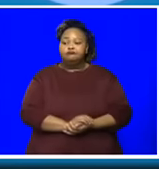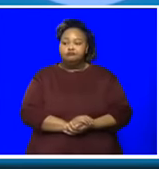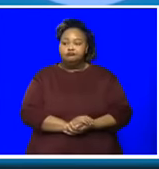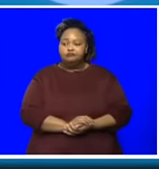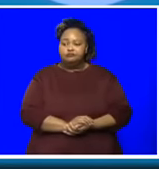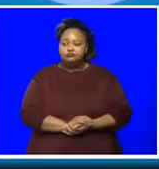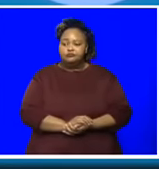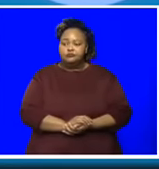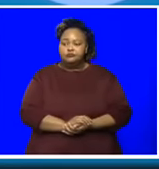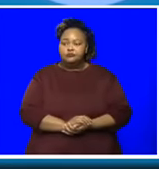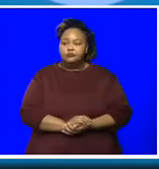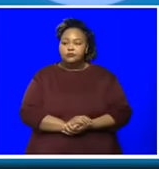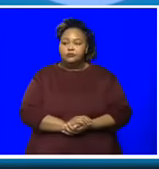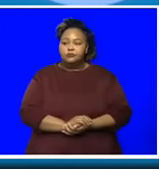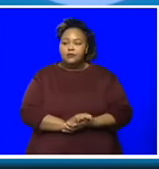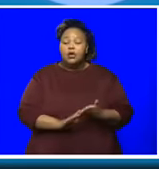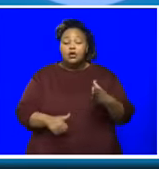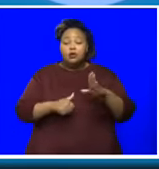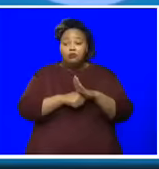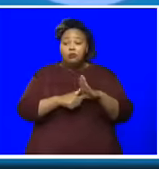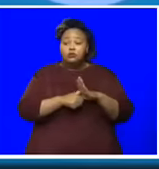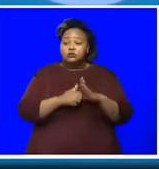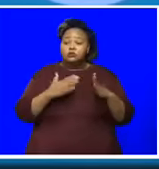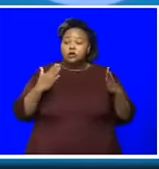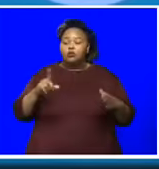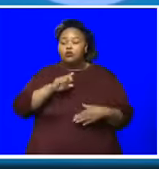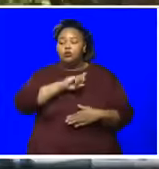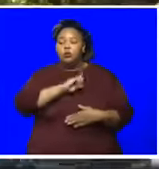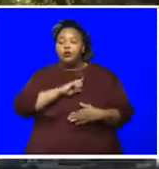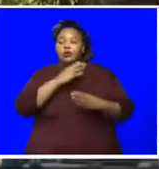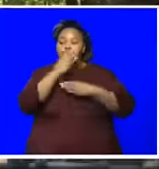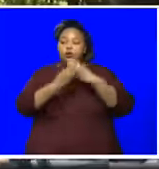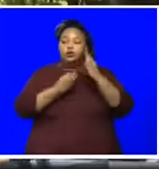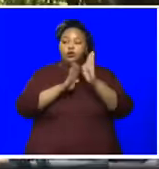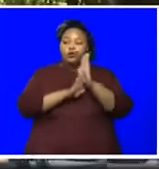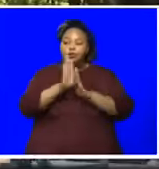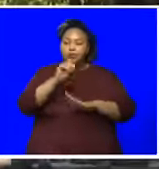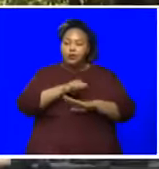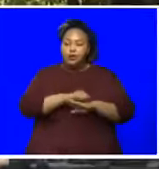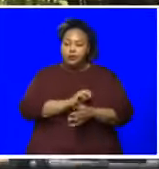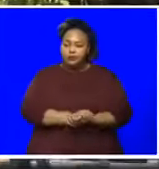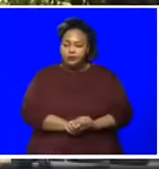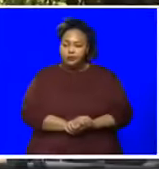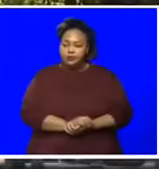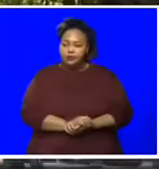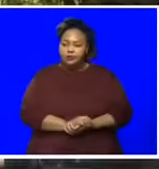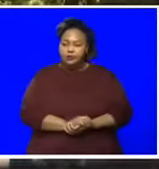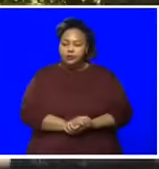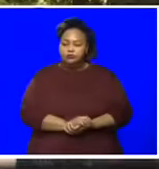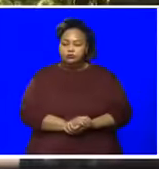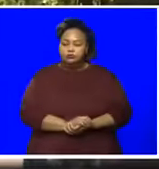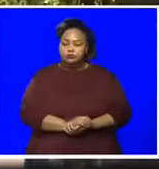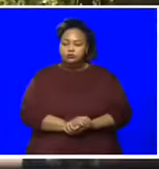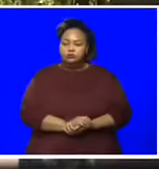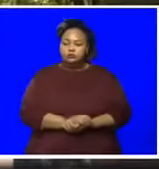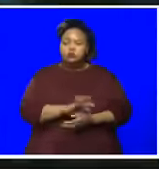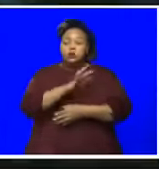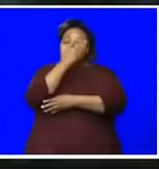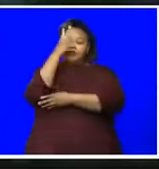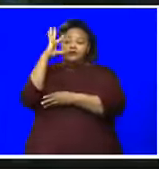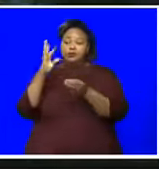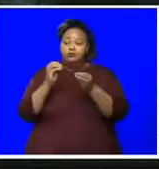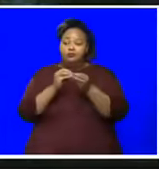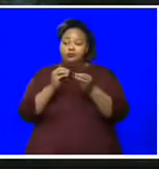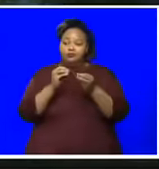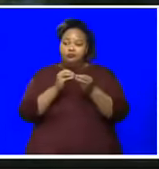for boosting and boosting the economy. Lo phetselona ke libhange eFirst National Bank Dennis Mbingu ushilo ke wathi